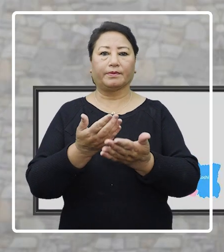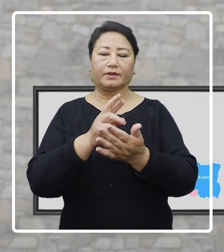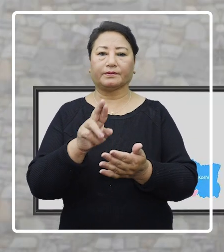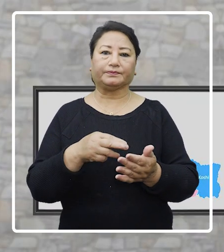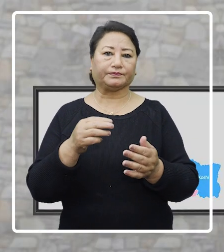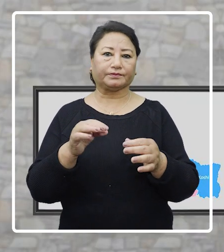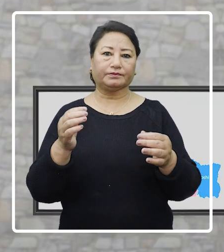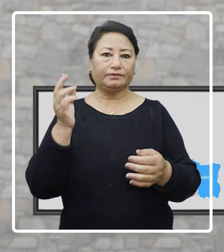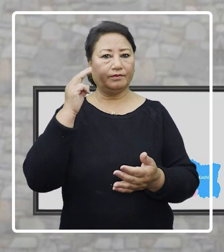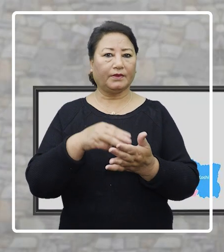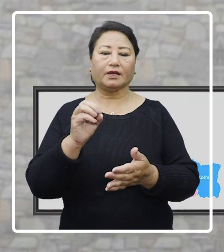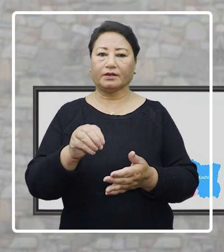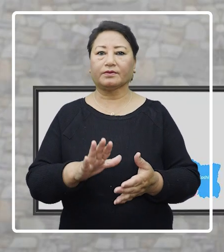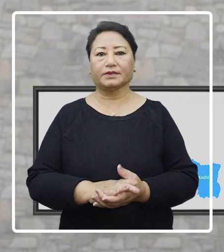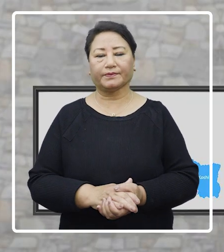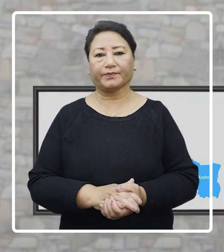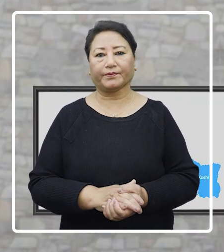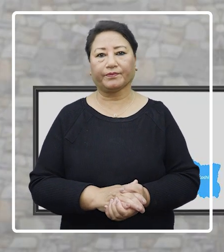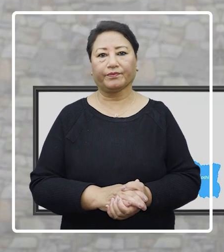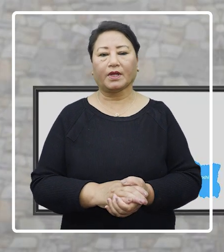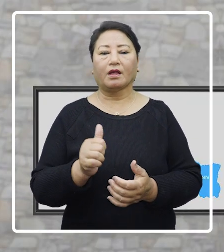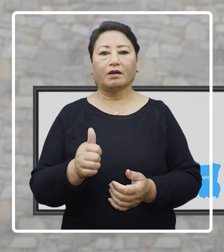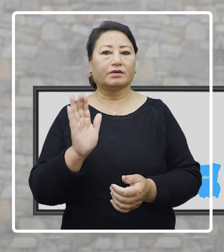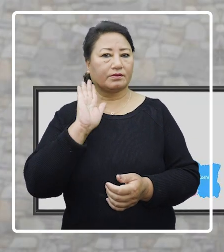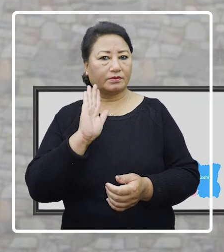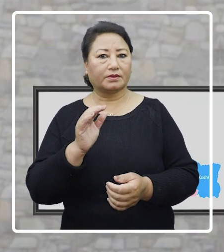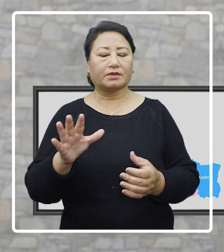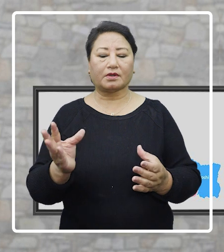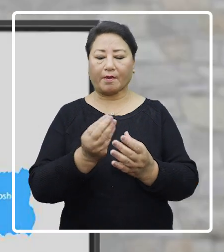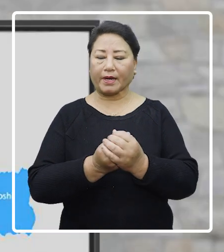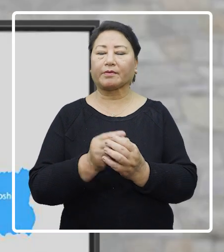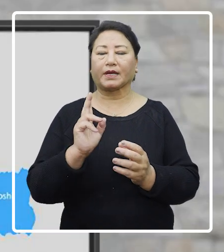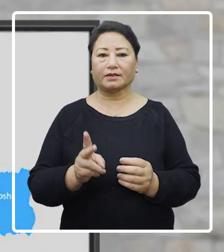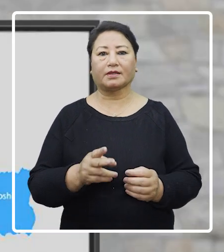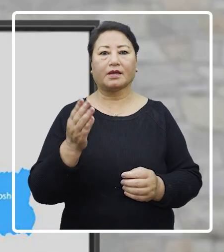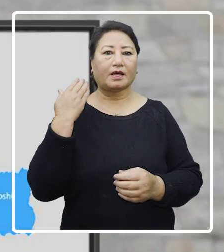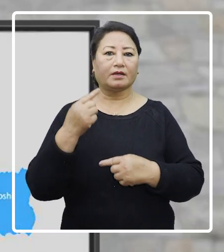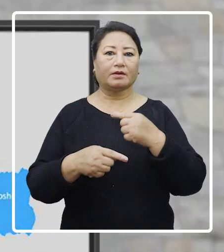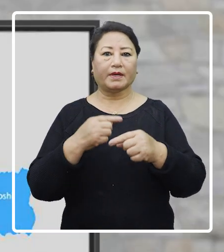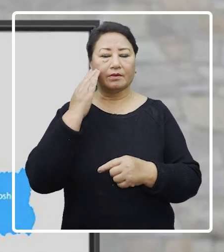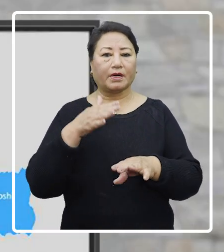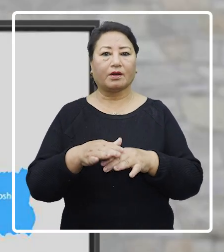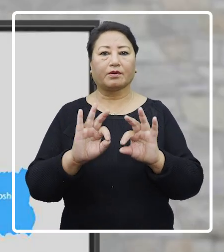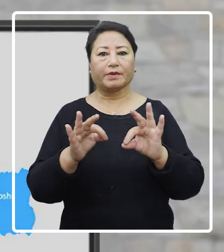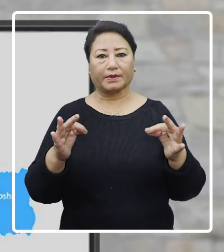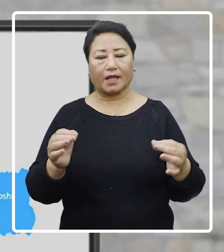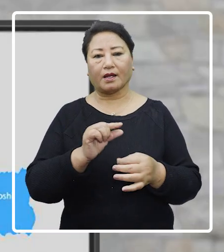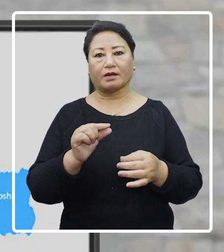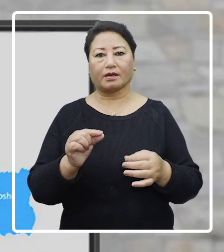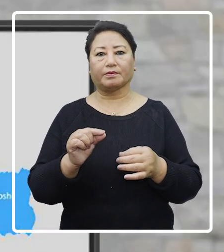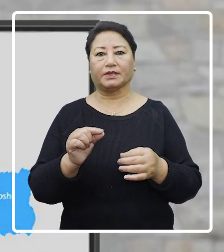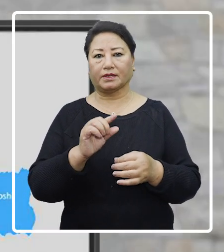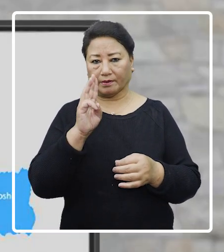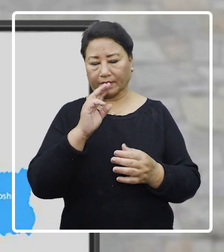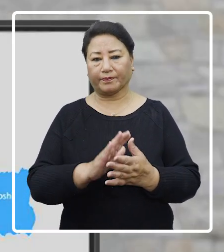in an overall, the General Recommendation number 39 provides recommendation on the diverse aspects of Indigenous women and girls,